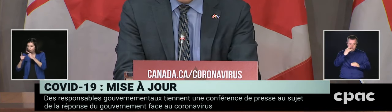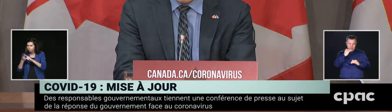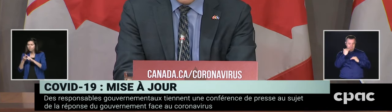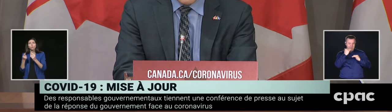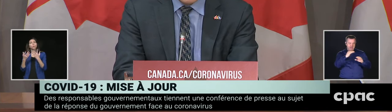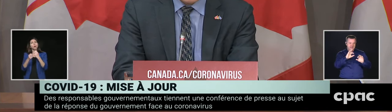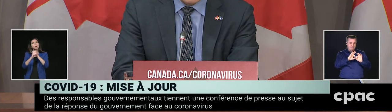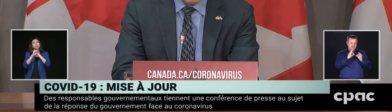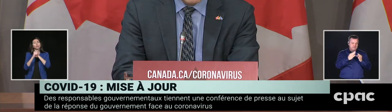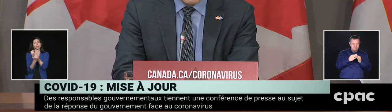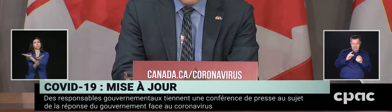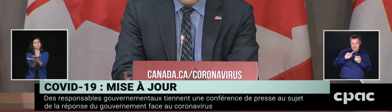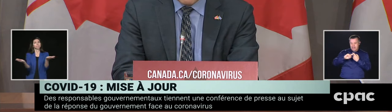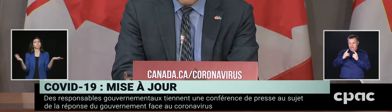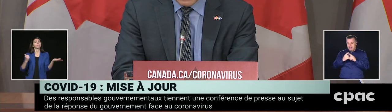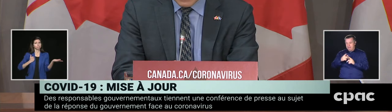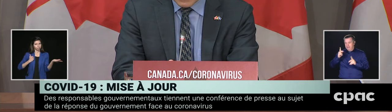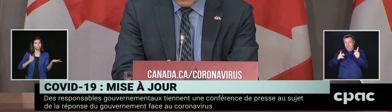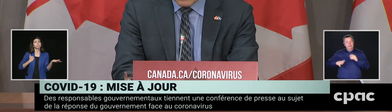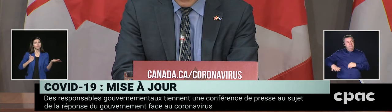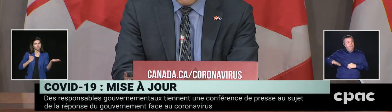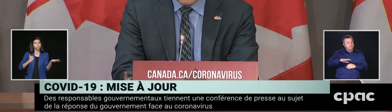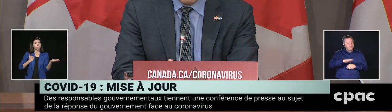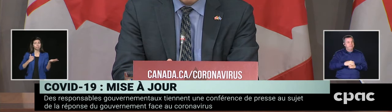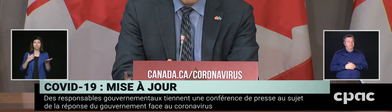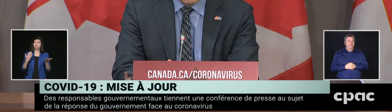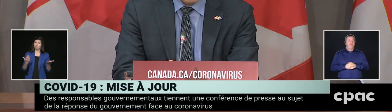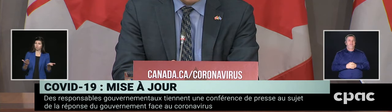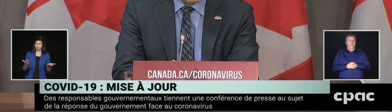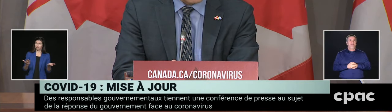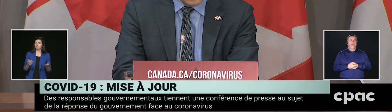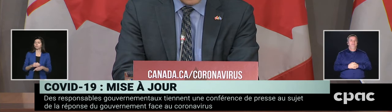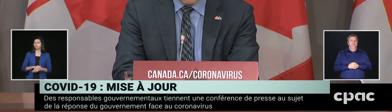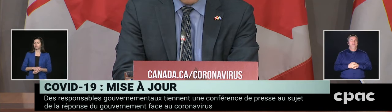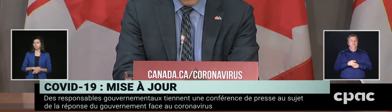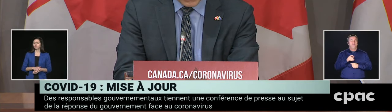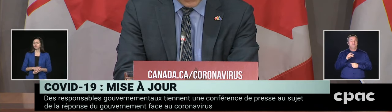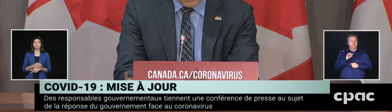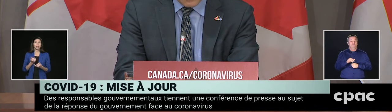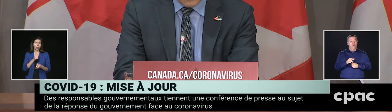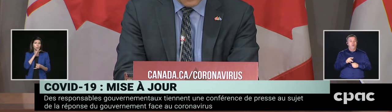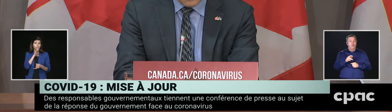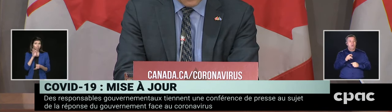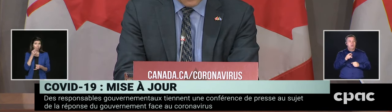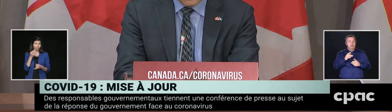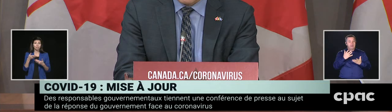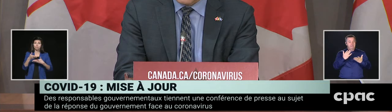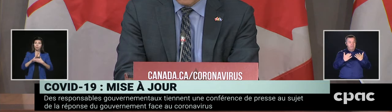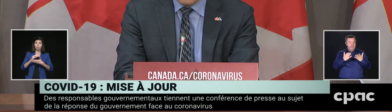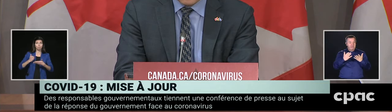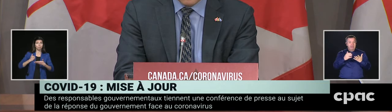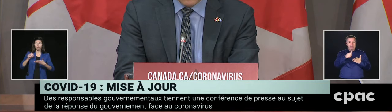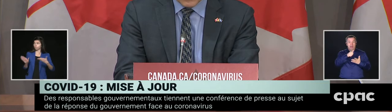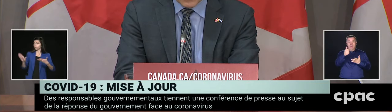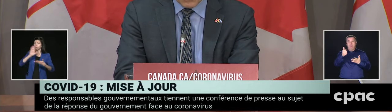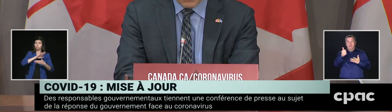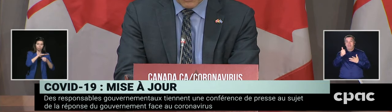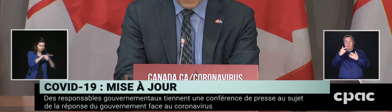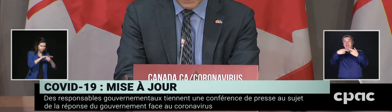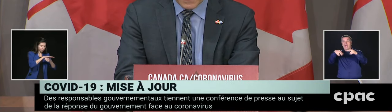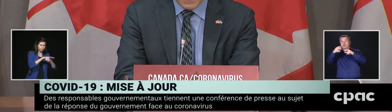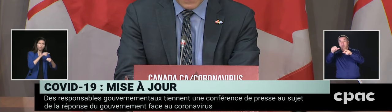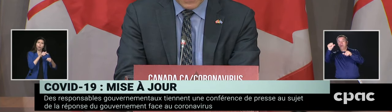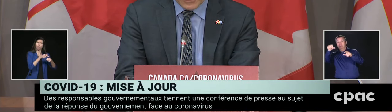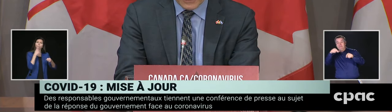régions du pays, l'épidémie perdra de son ampleur plus tôt que dans d'autres régions. Mais où que nous vivions